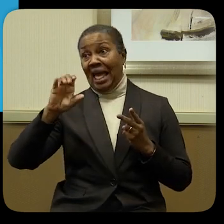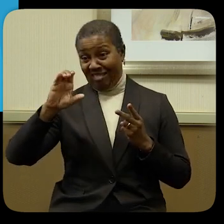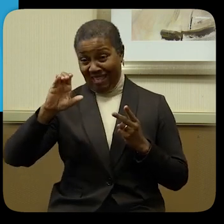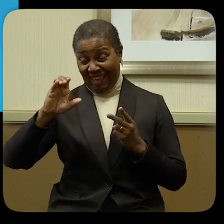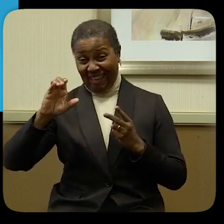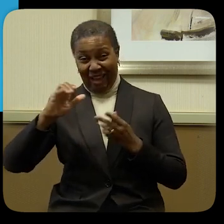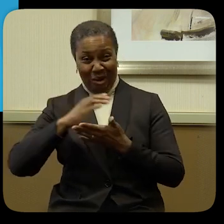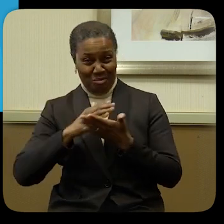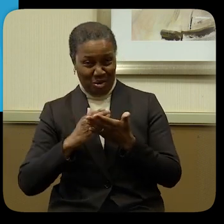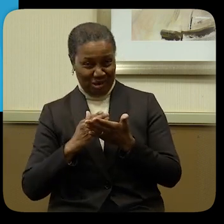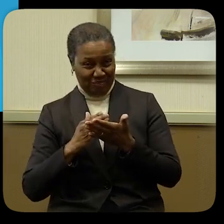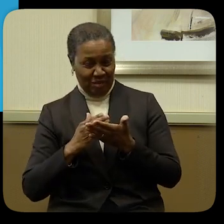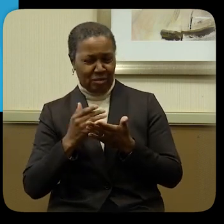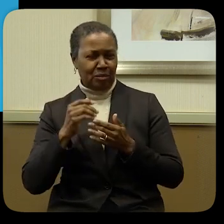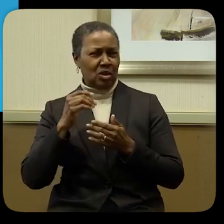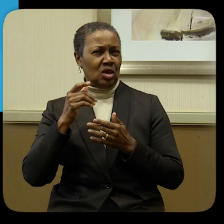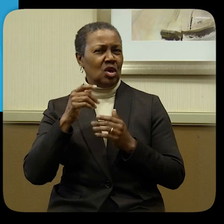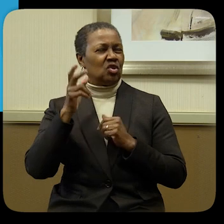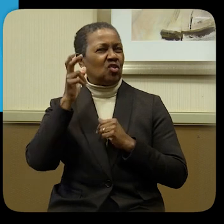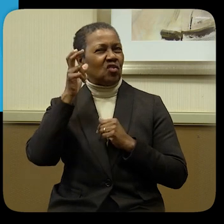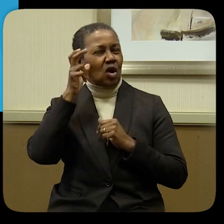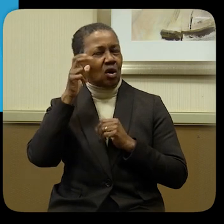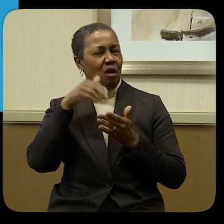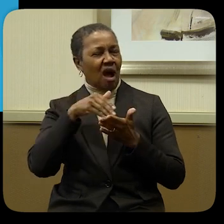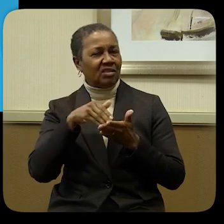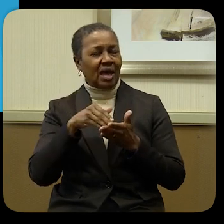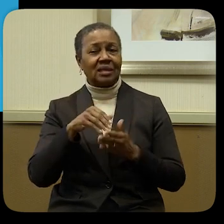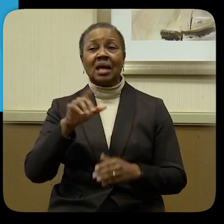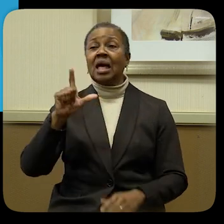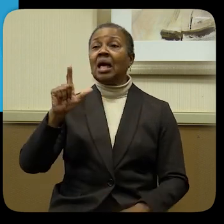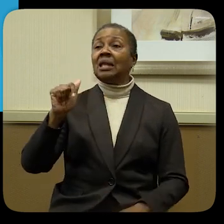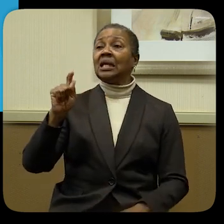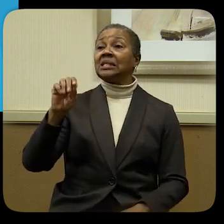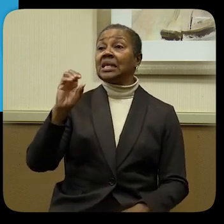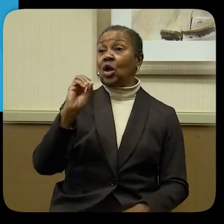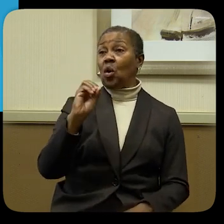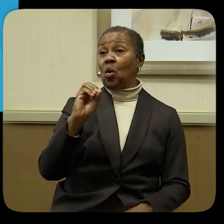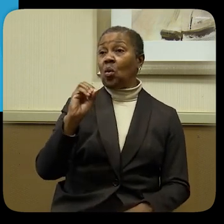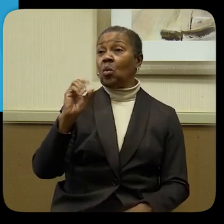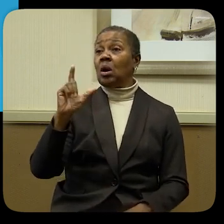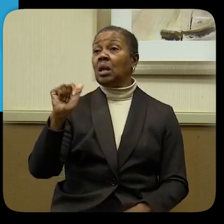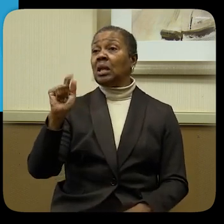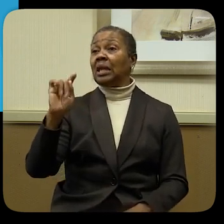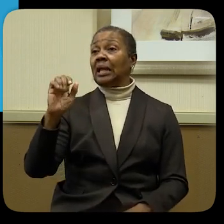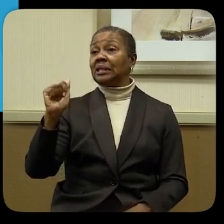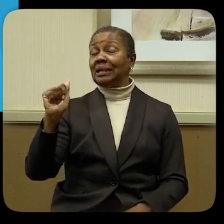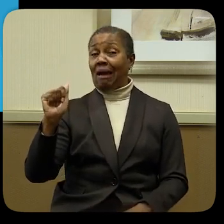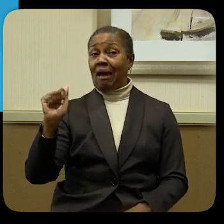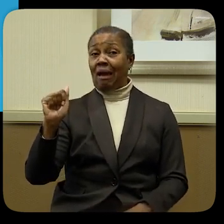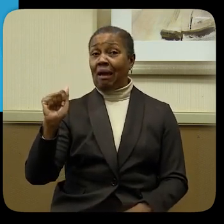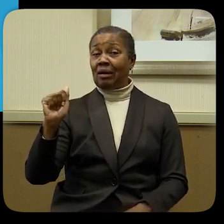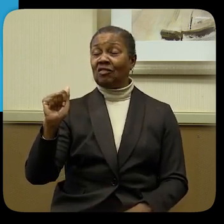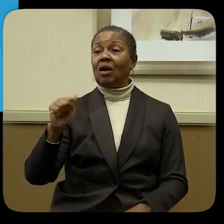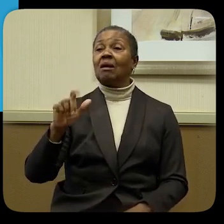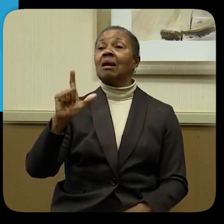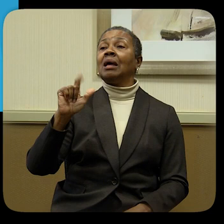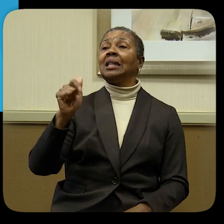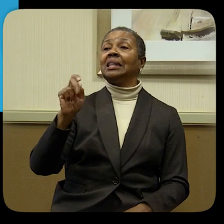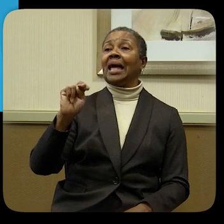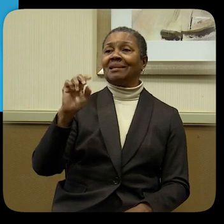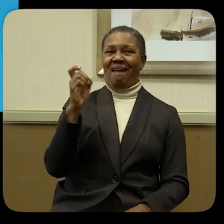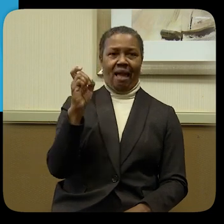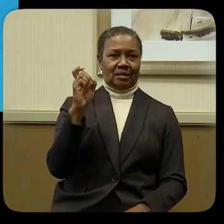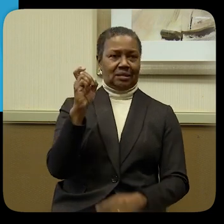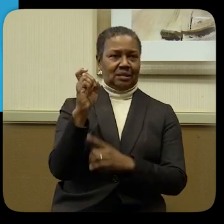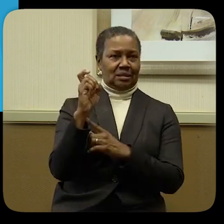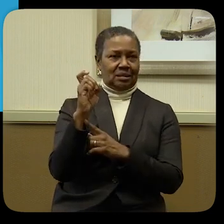the term that you may have heard a lot, for instead of Latino or Latina, Latinx, is a way to kind of